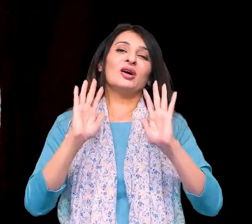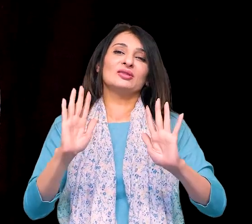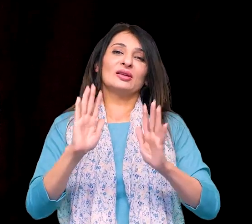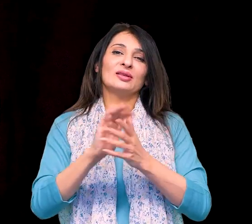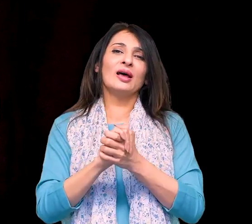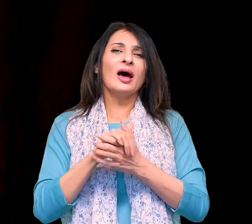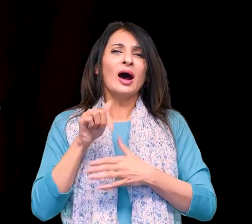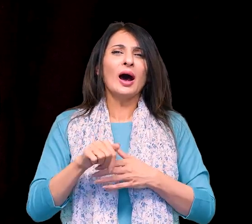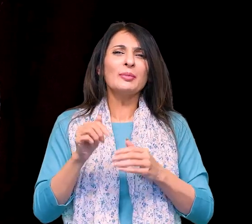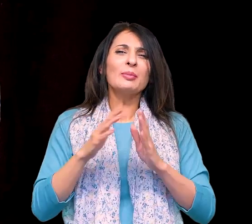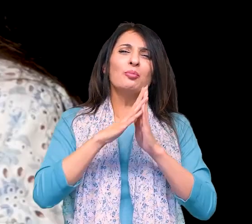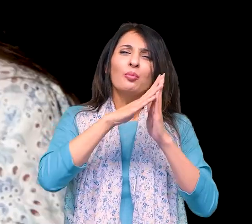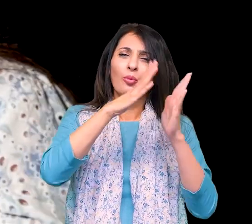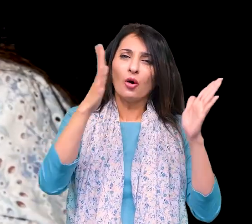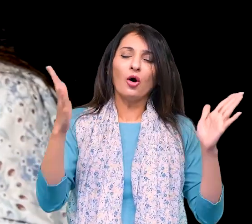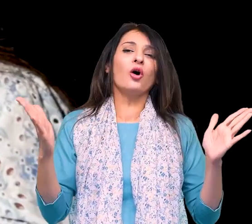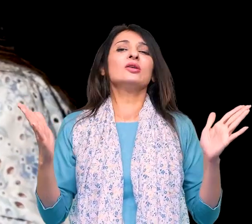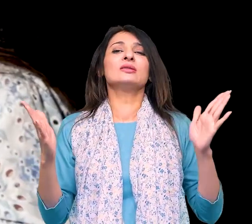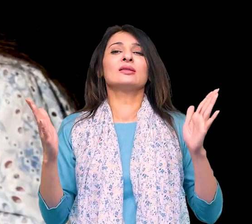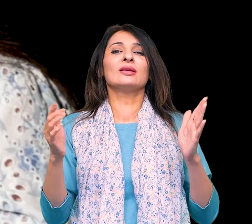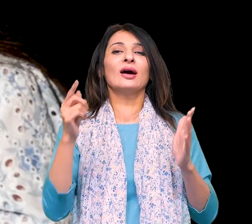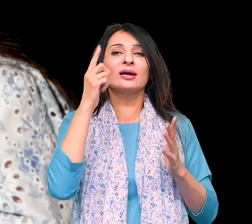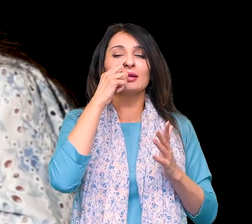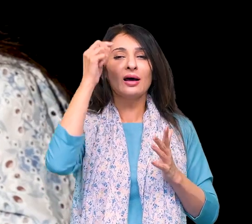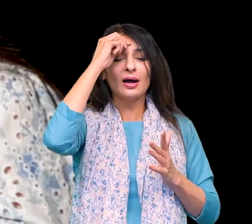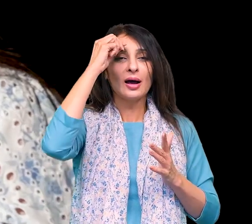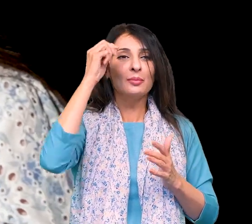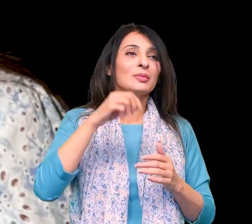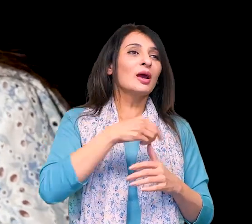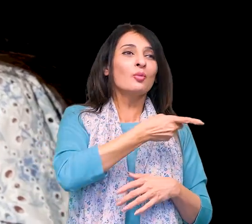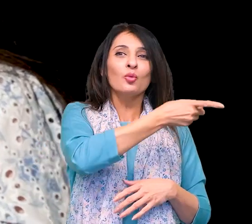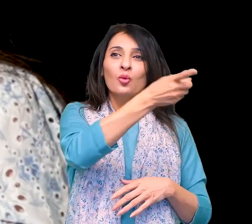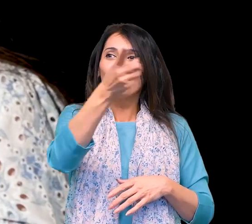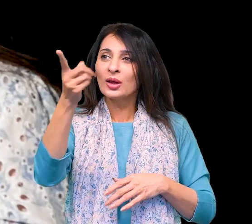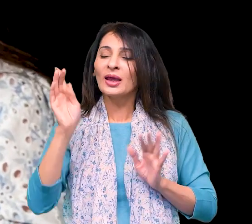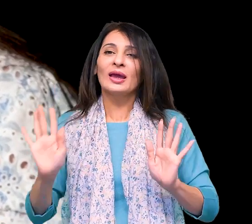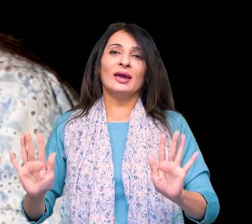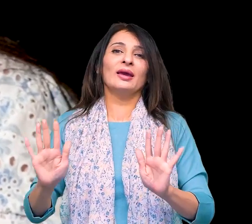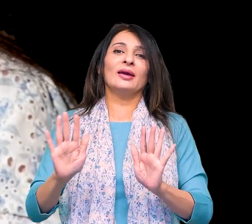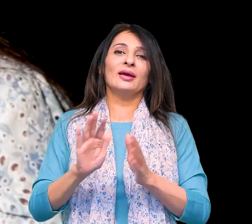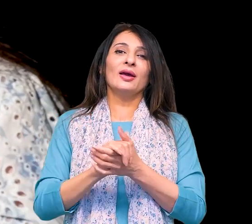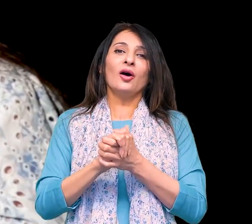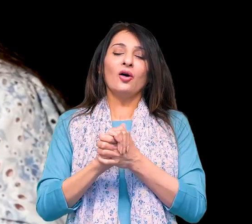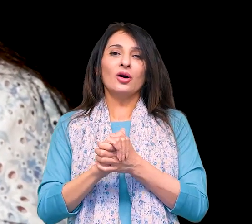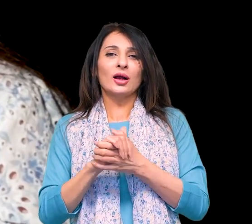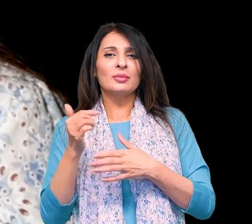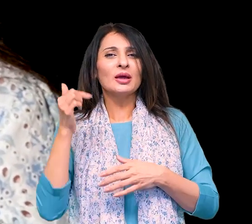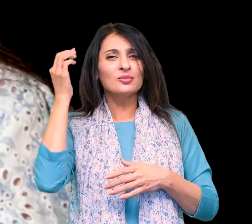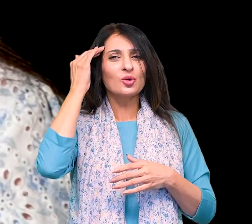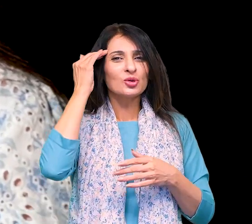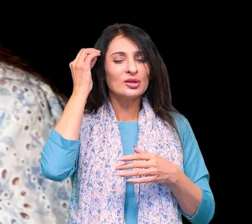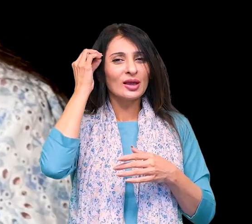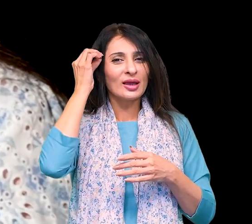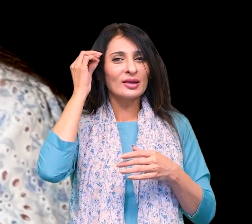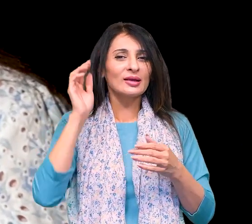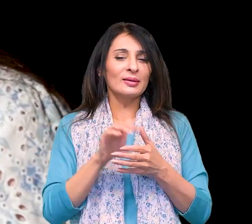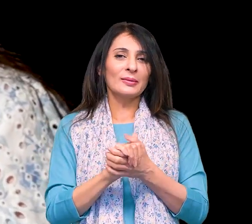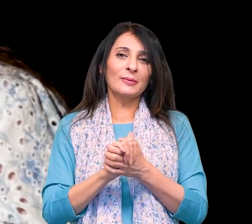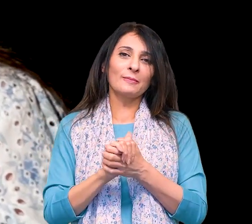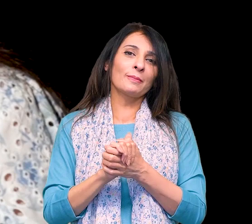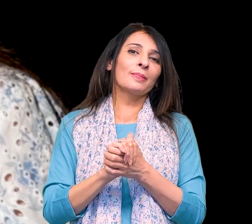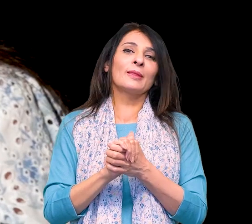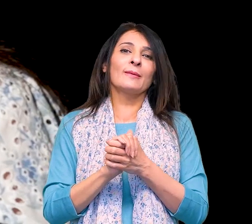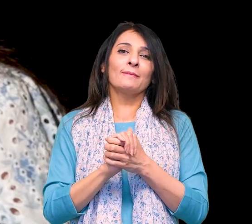an ammipreneur, which is what we like to call all these ammis. And she always tells me that was it not for Scaryammi, she wouldn't have gone that